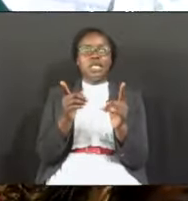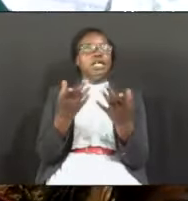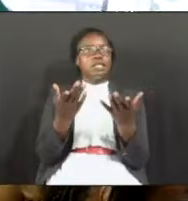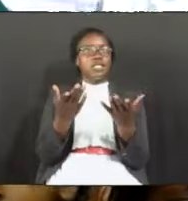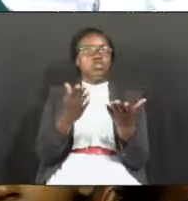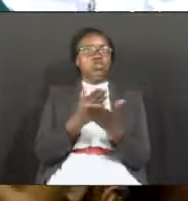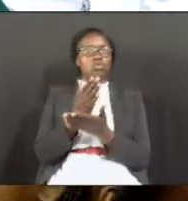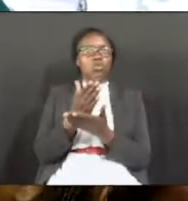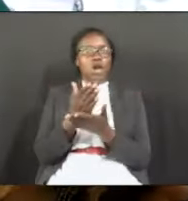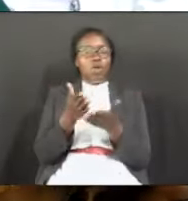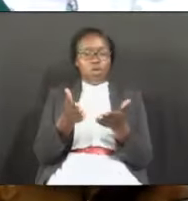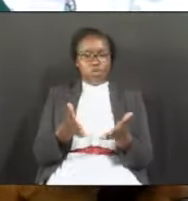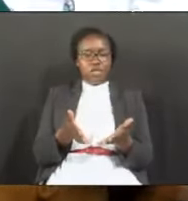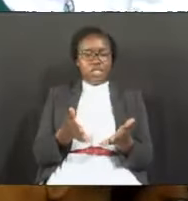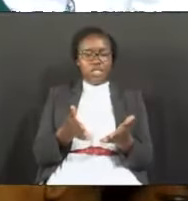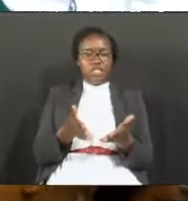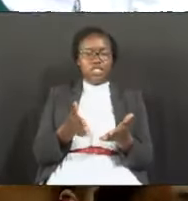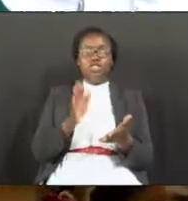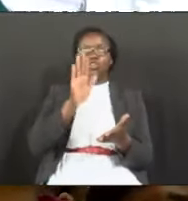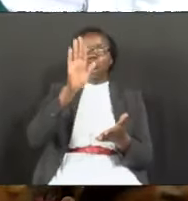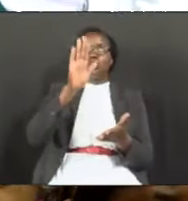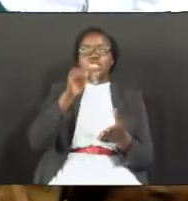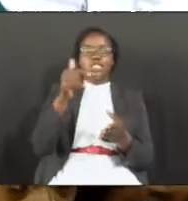presence in our lives.